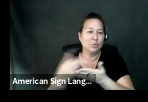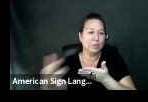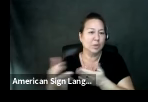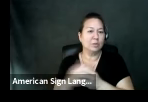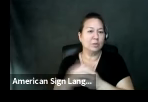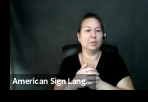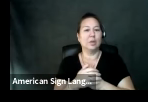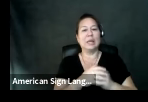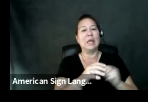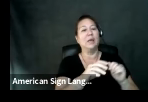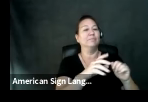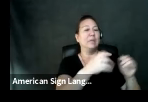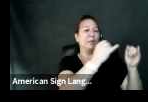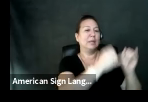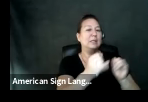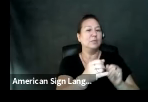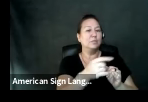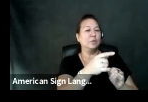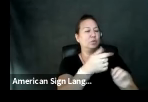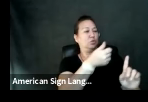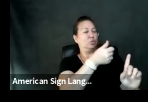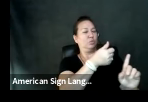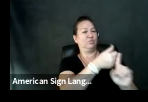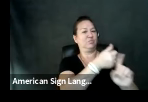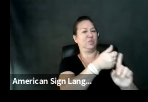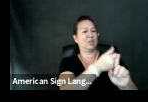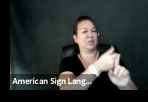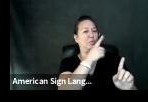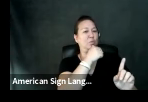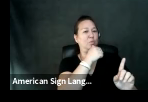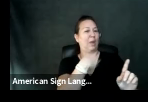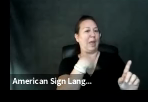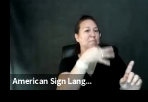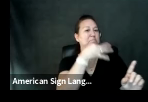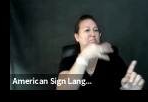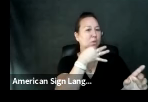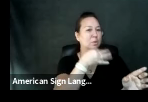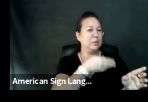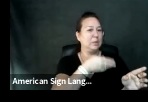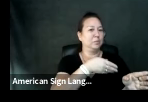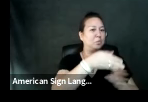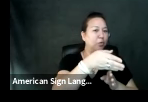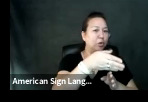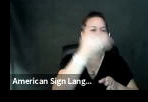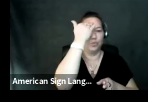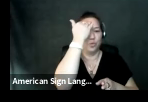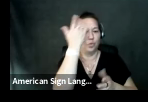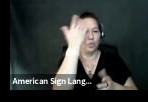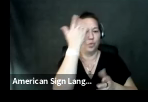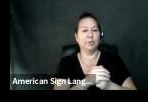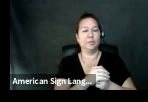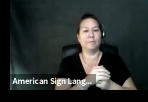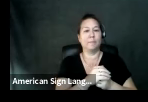or knowledge that would be valuable for the IEP team to consider or lean on. And then also always, as much as